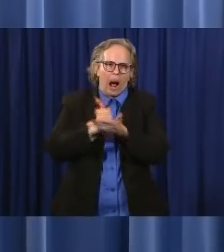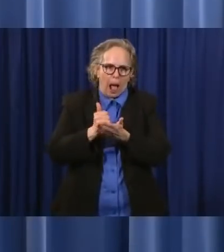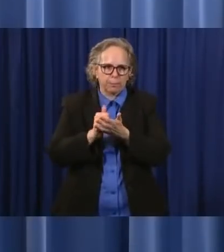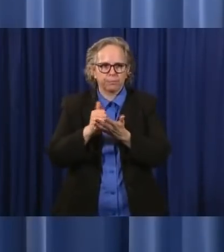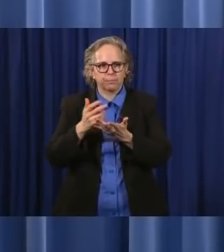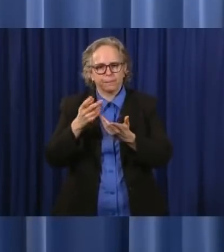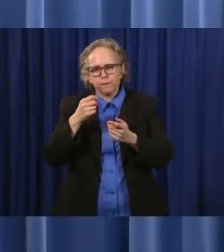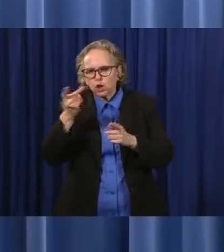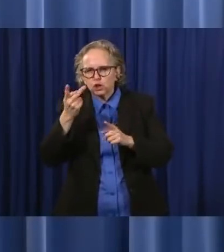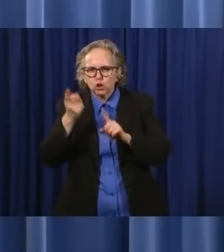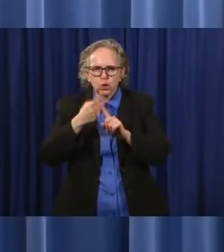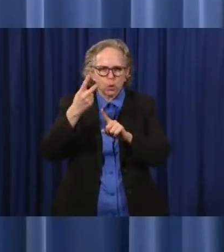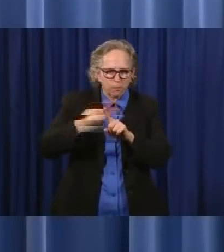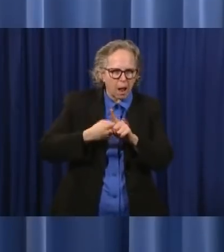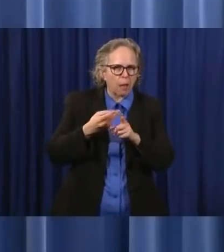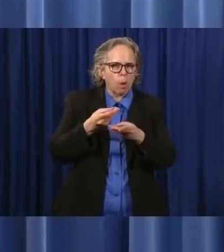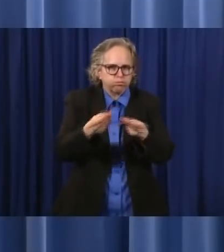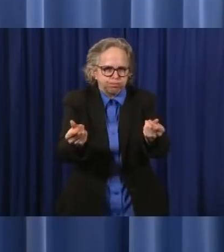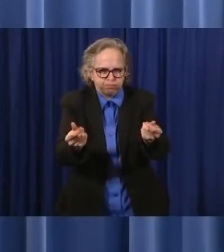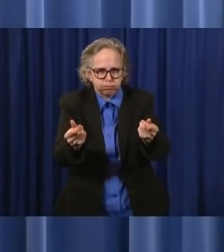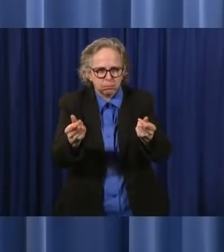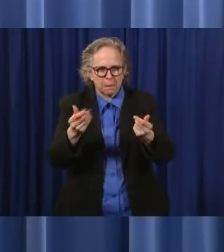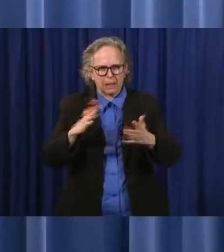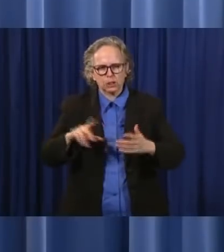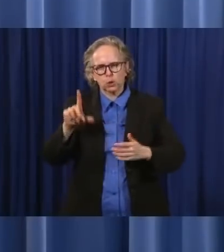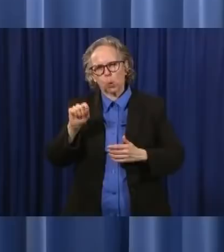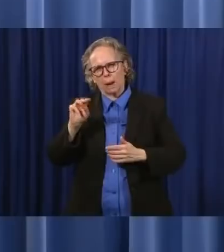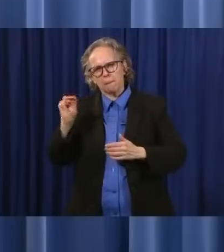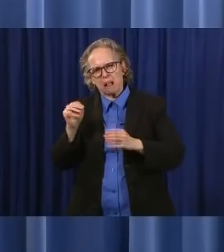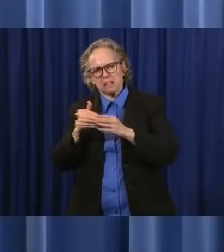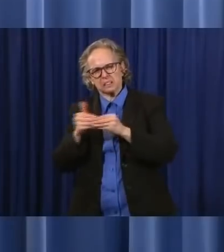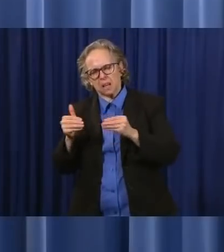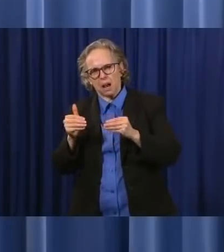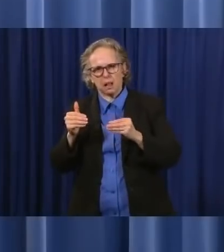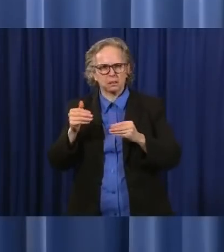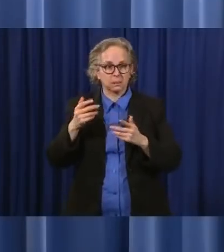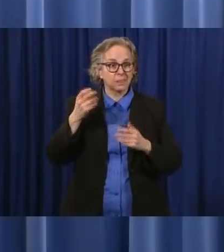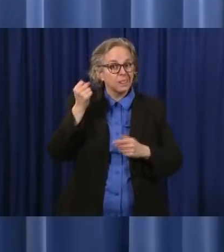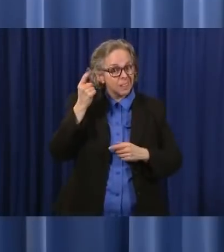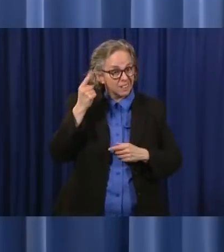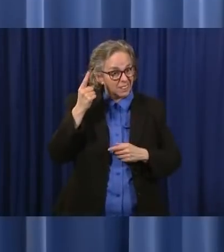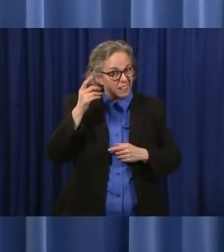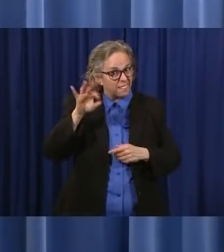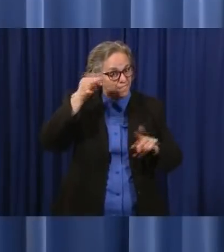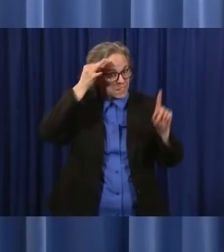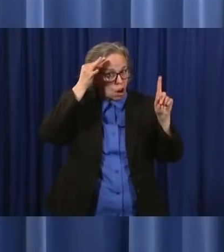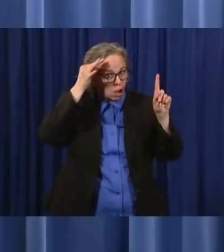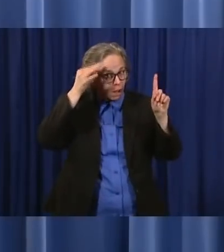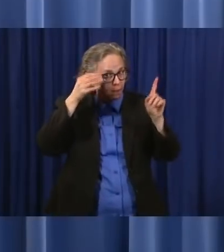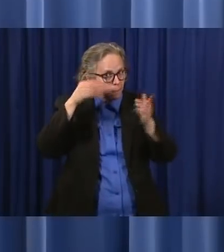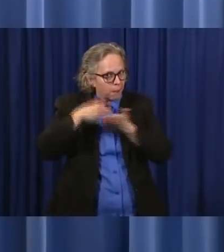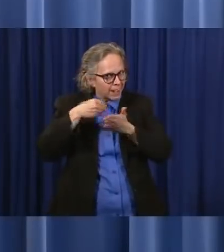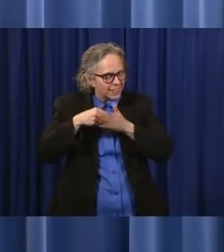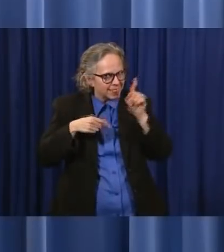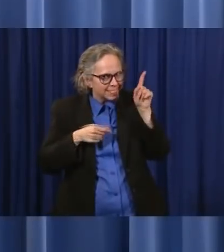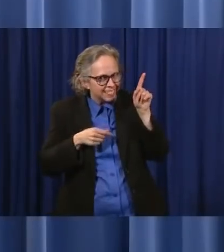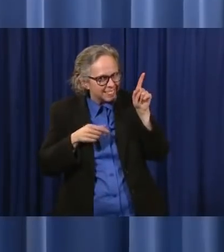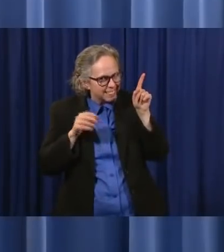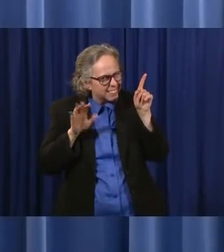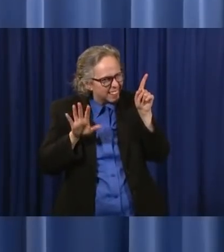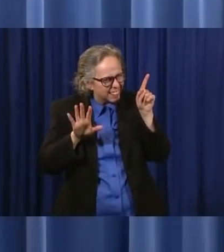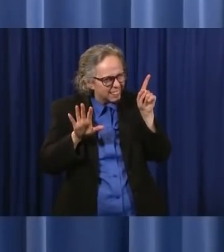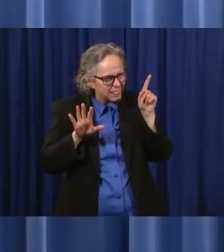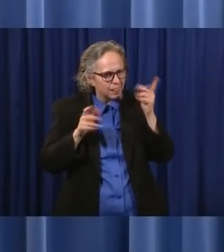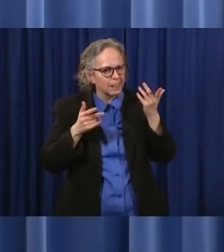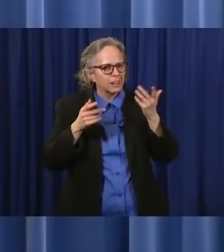so a month. This is from the CARES money from the federal government, earmarked for child care. We've elected to use